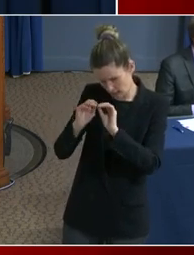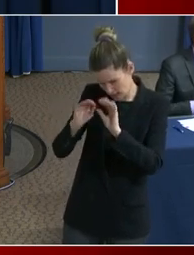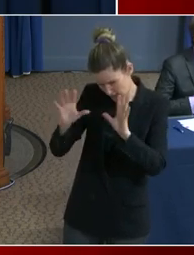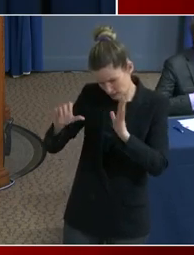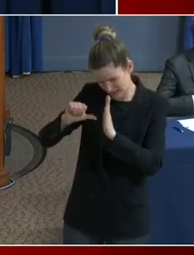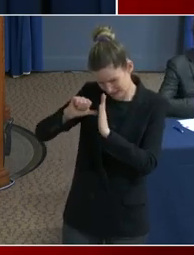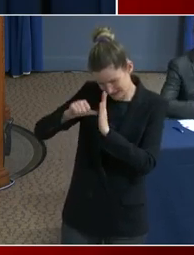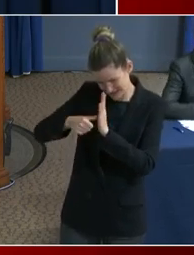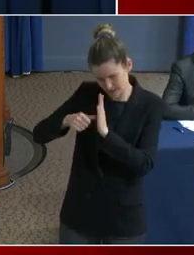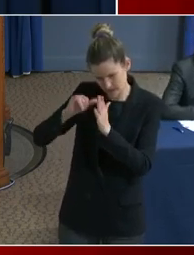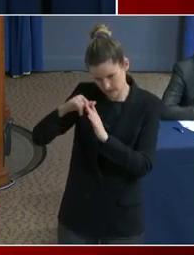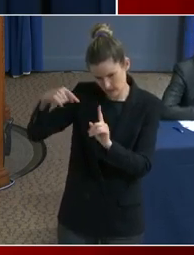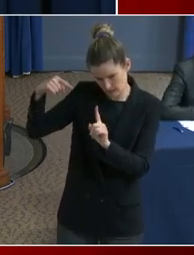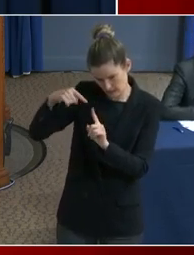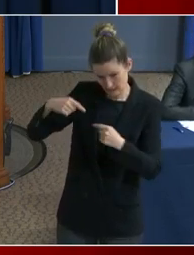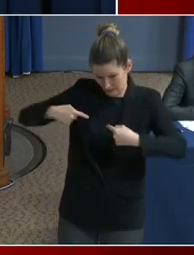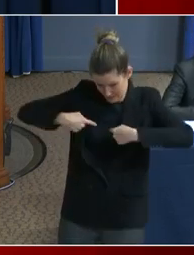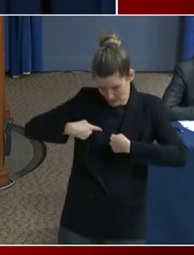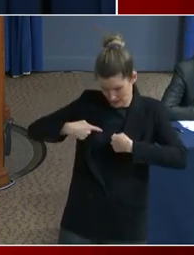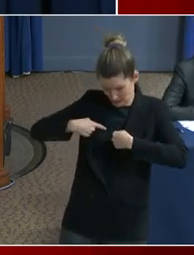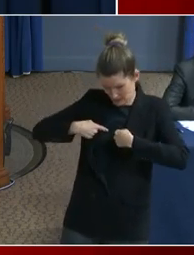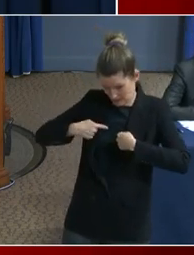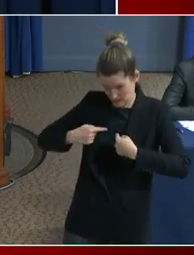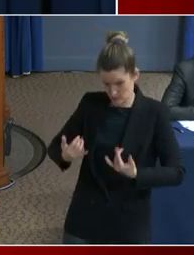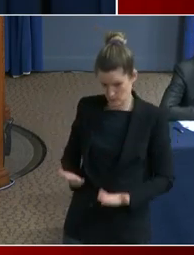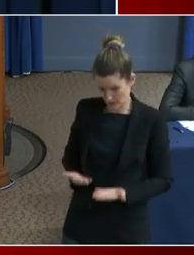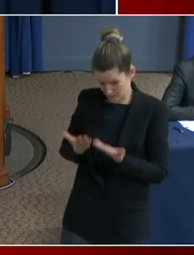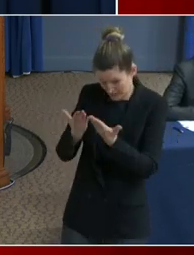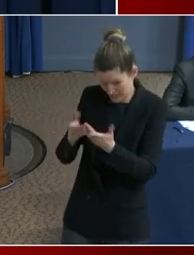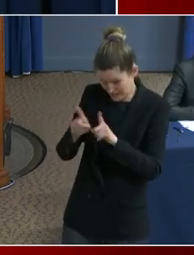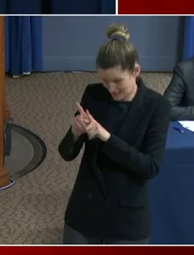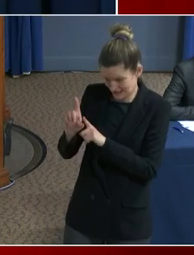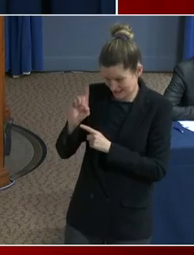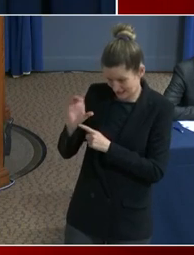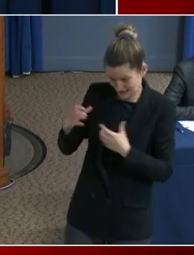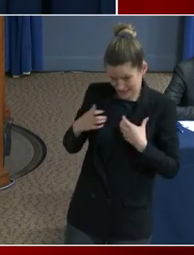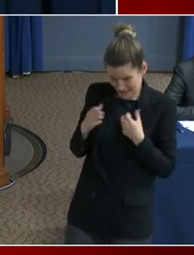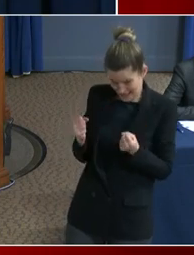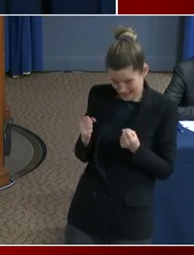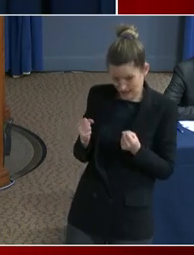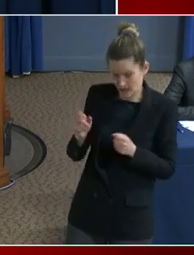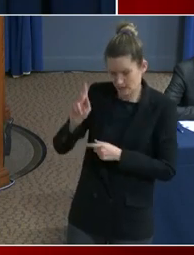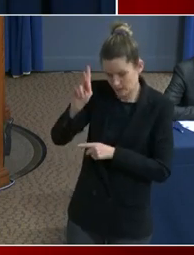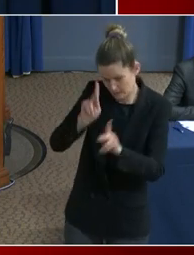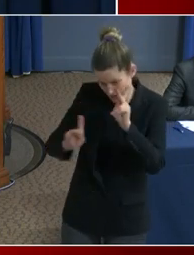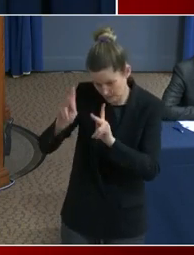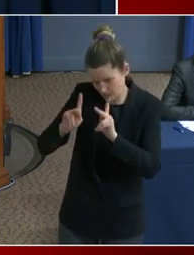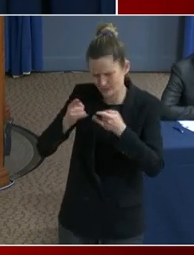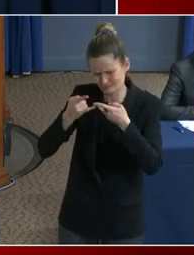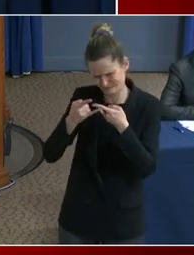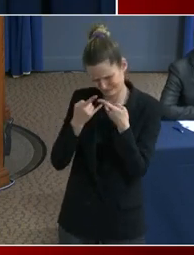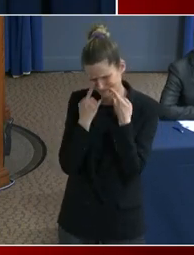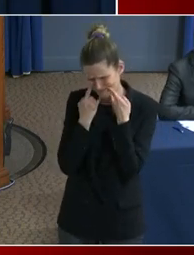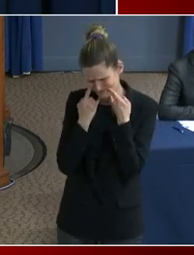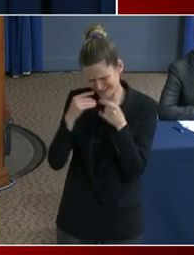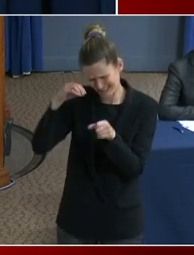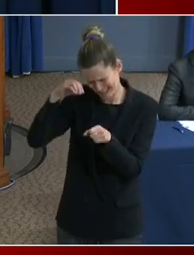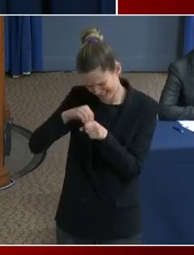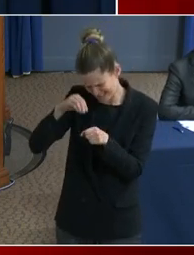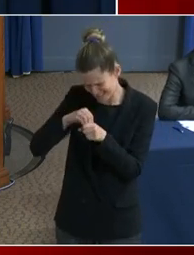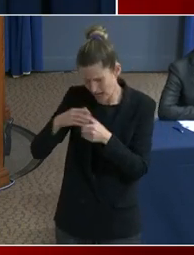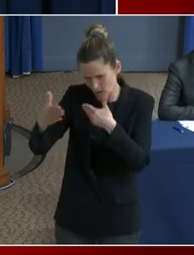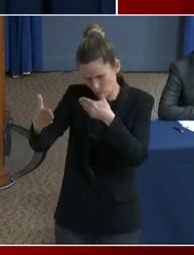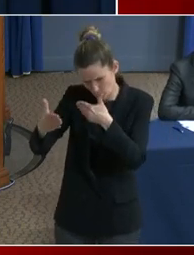that my recommendation, DC Health's recommendation, is that people should wear a mask indoors regardless of their